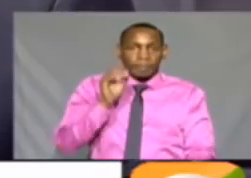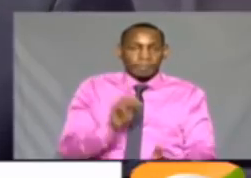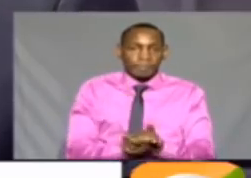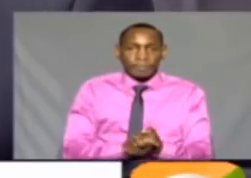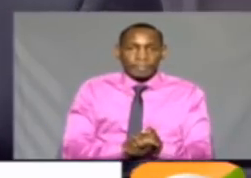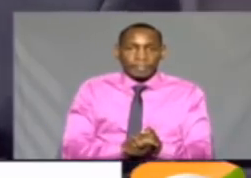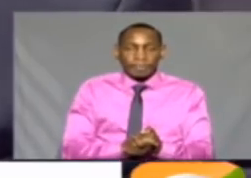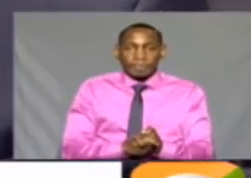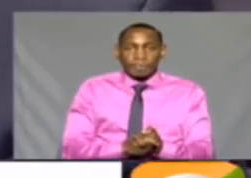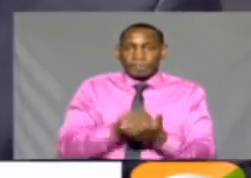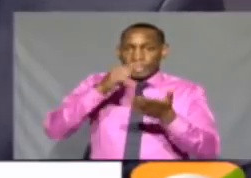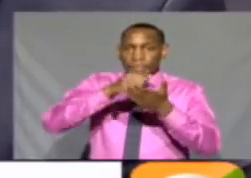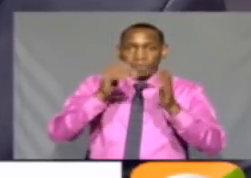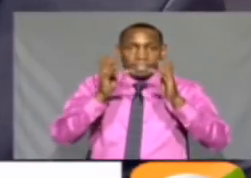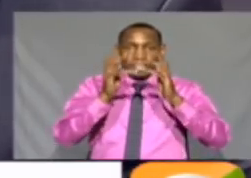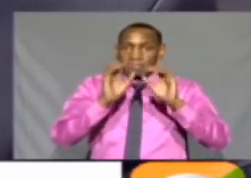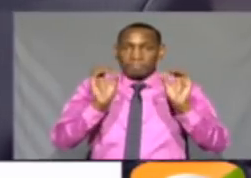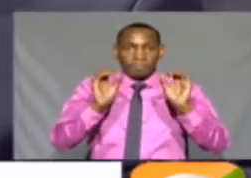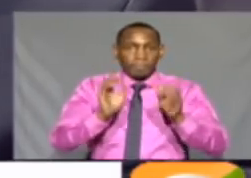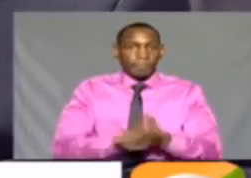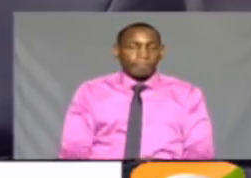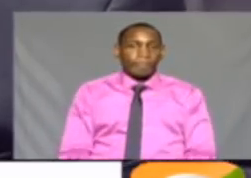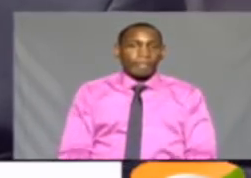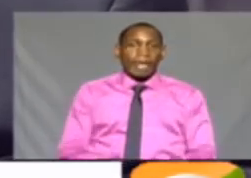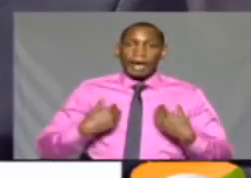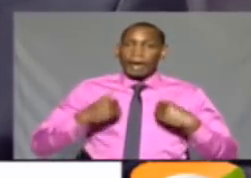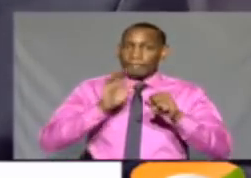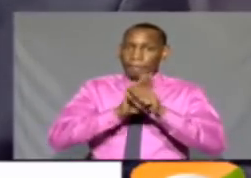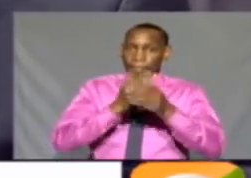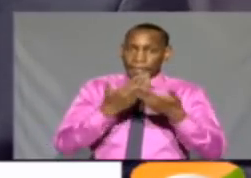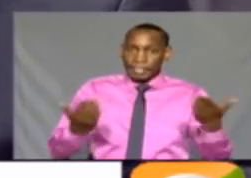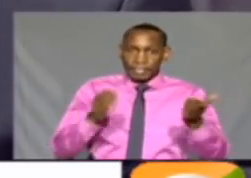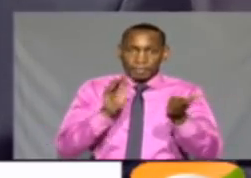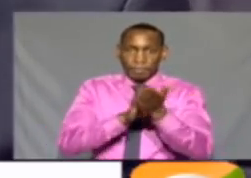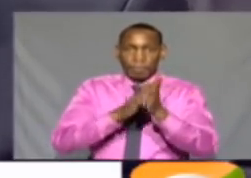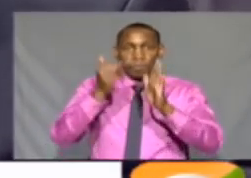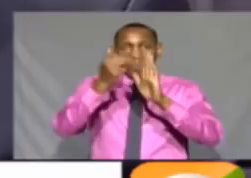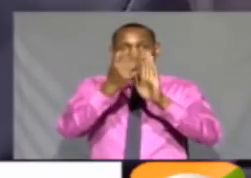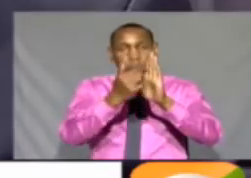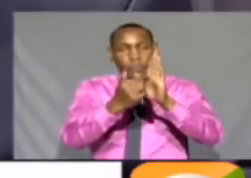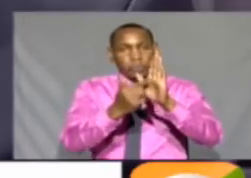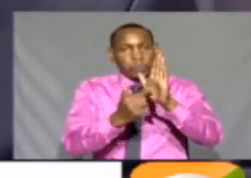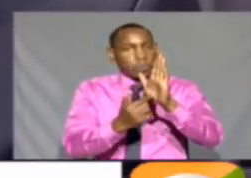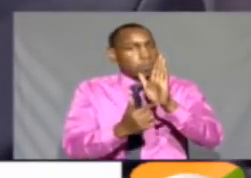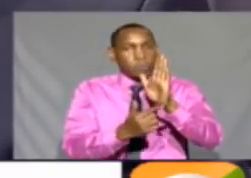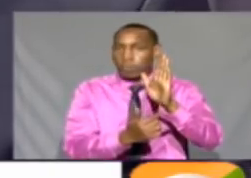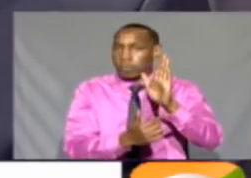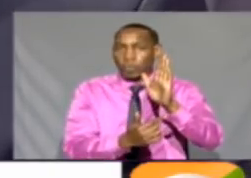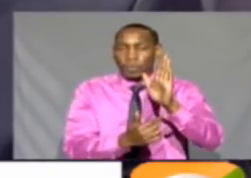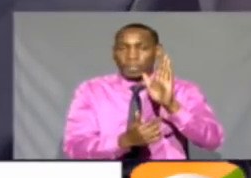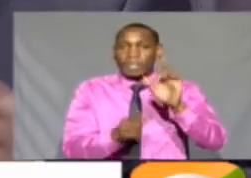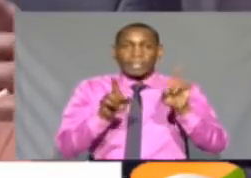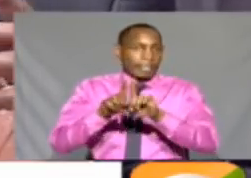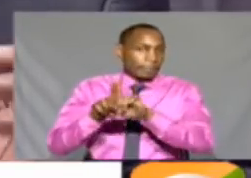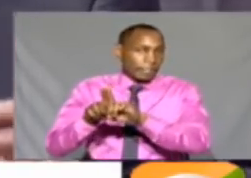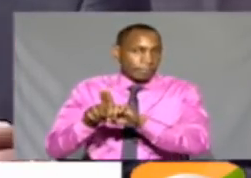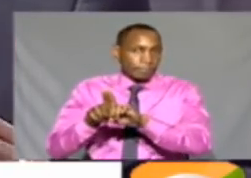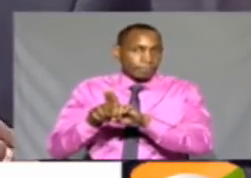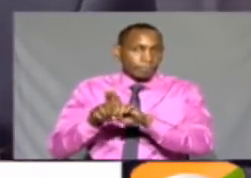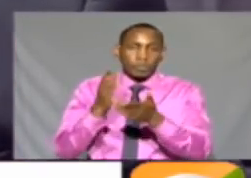not on the site. Because there are many things that were recommended, but they were not. So there's also some